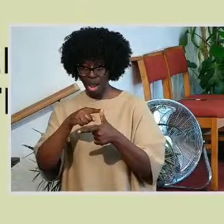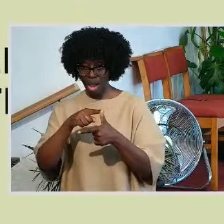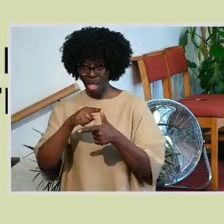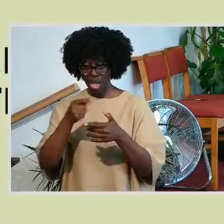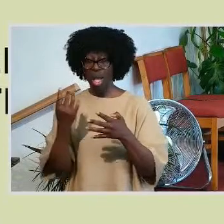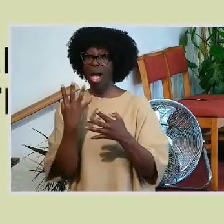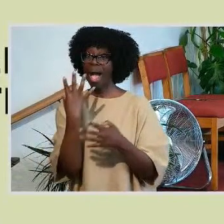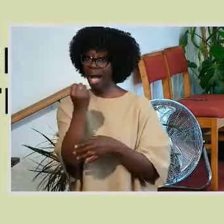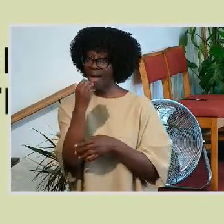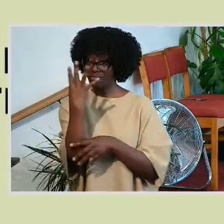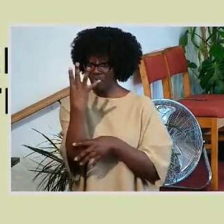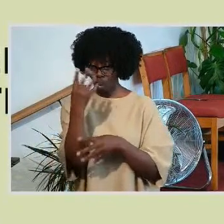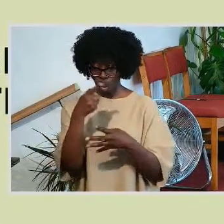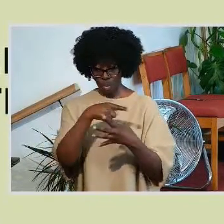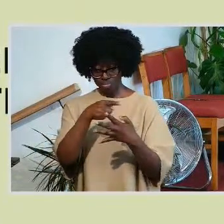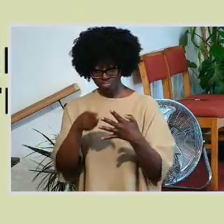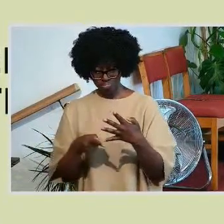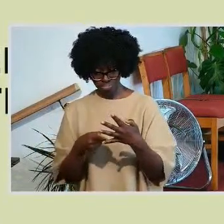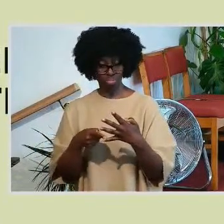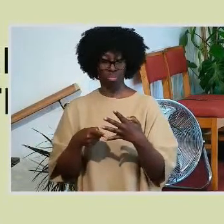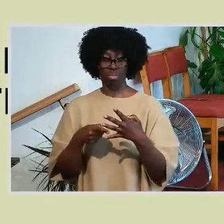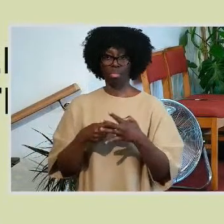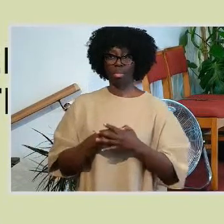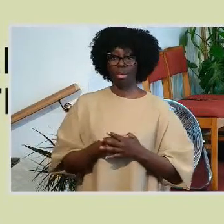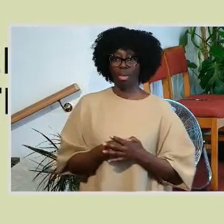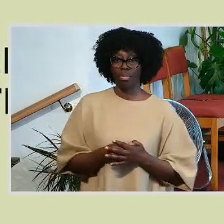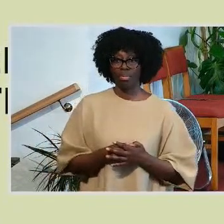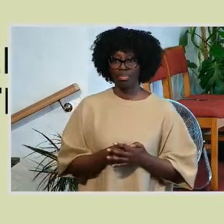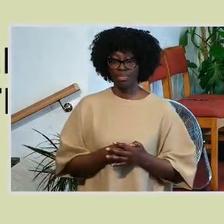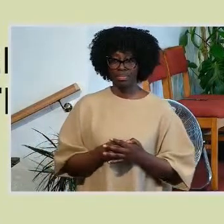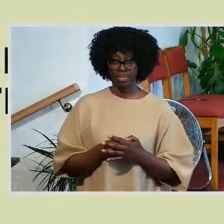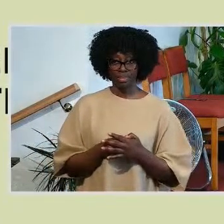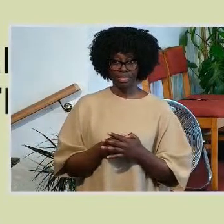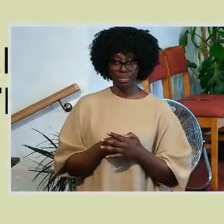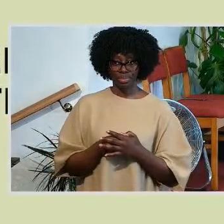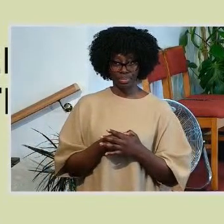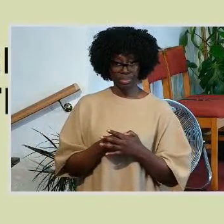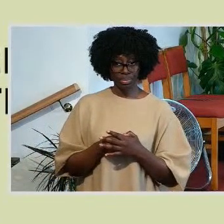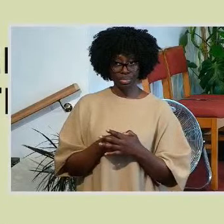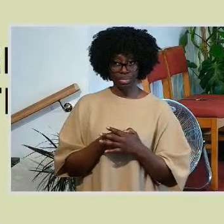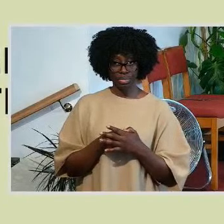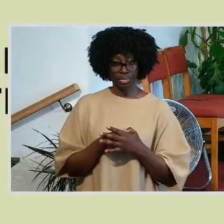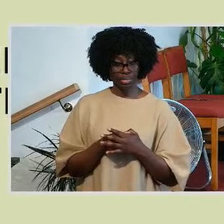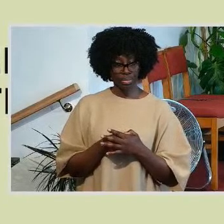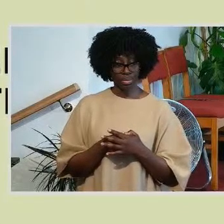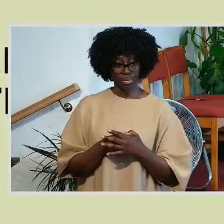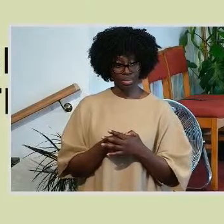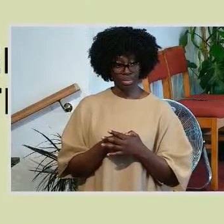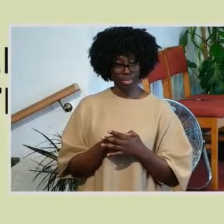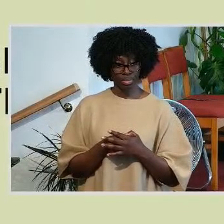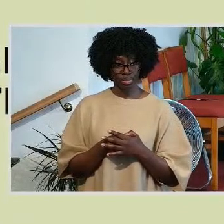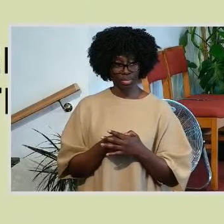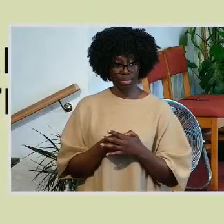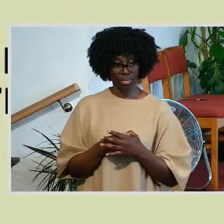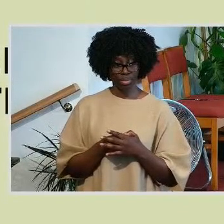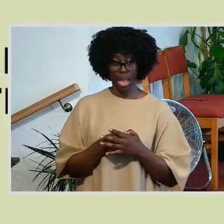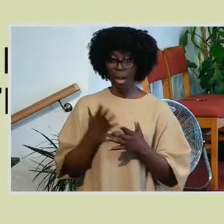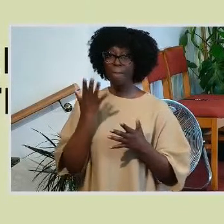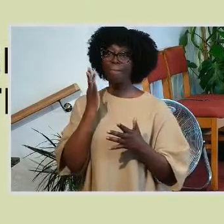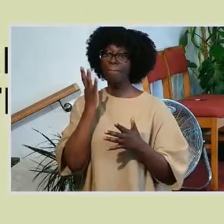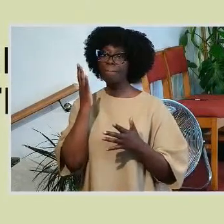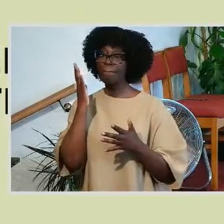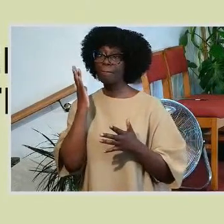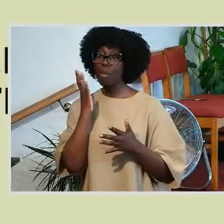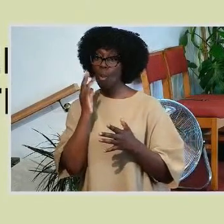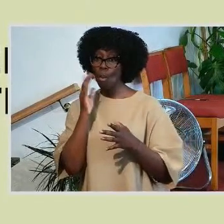often we say someone's Alzheimer's when we've excluded all the other causes. We can't exclude everything, but we'll say, okay, more or